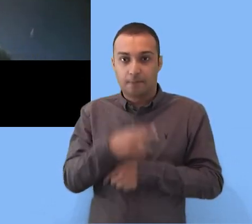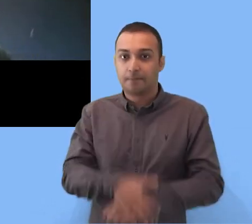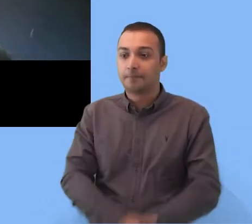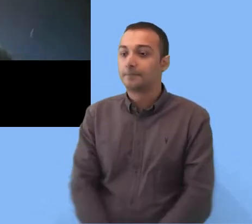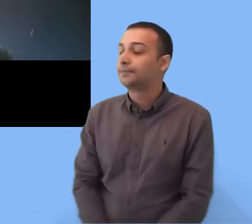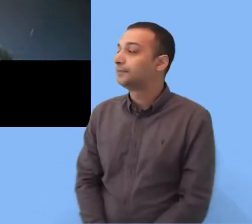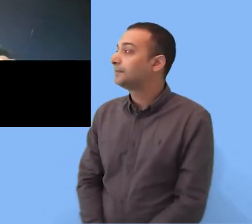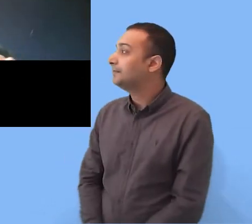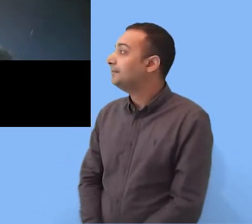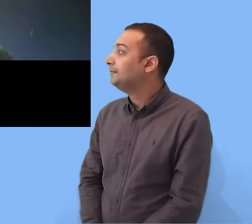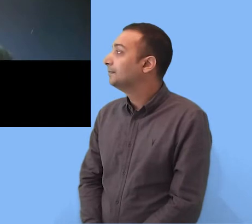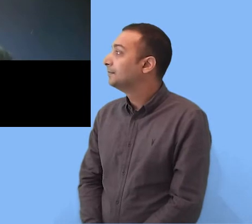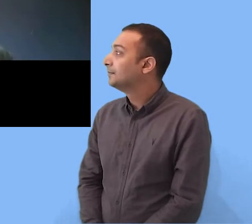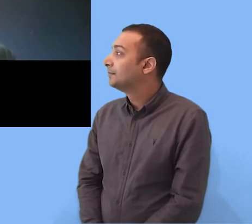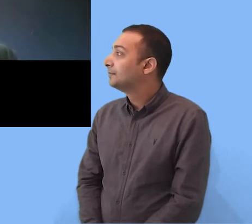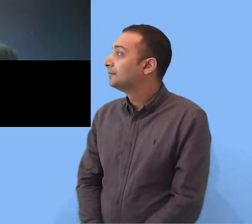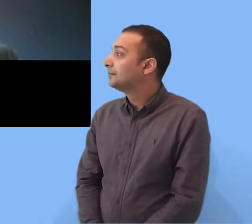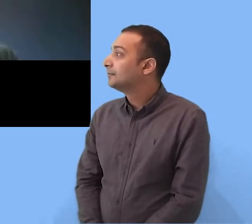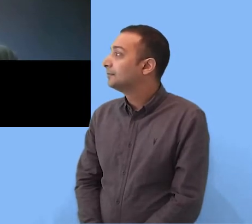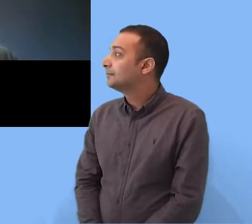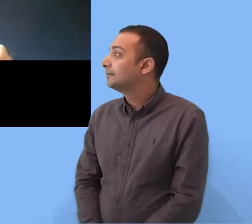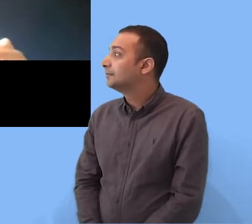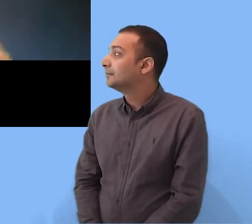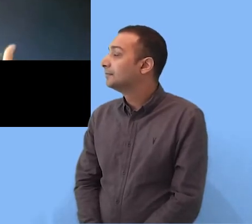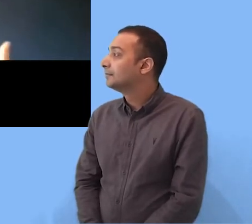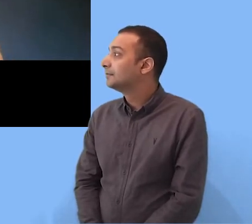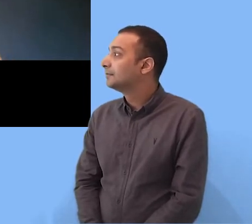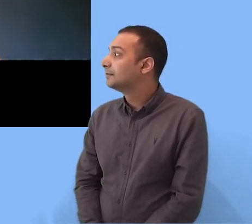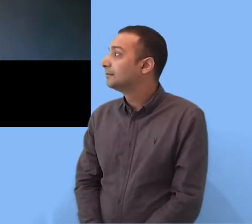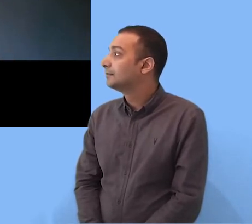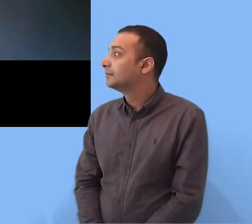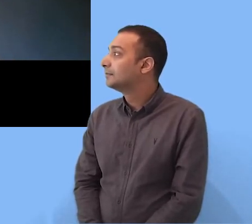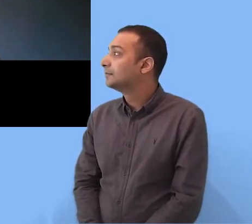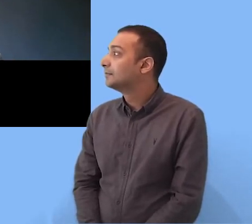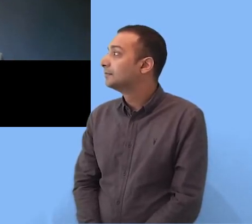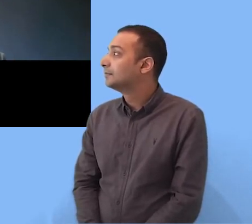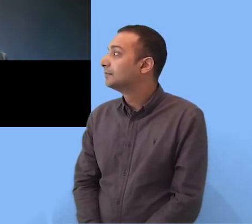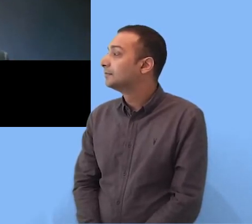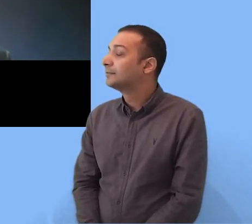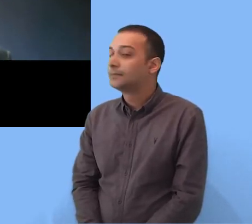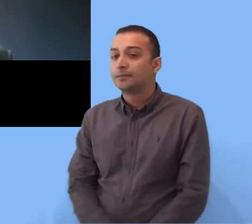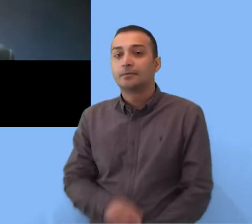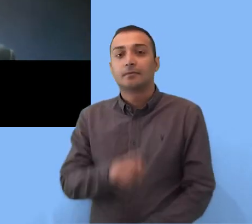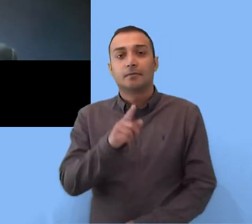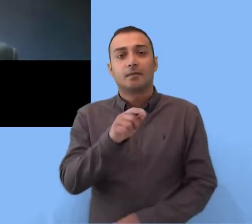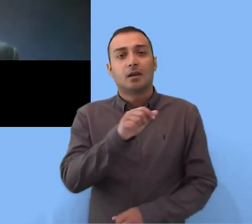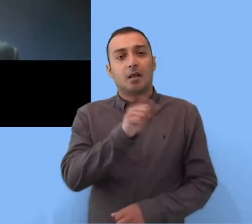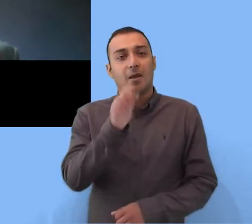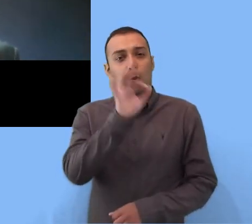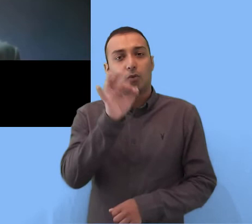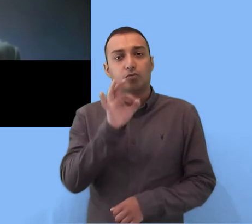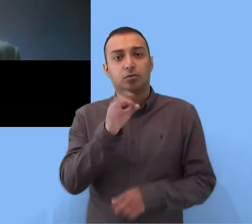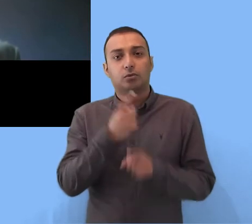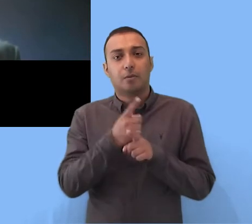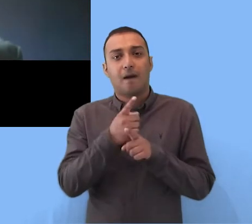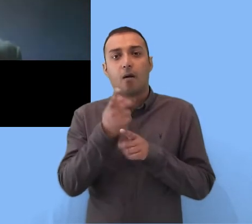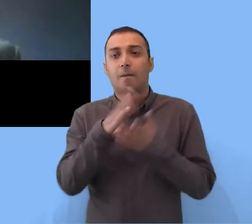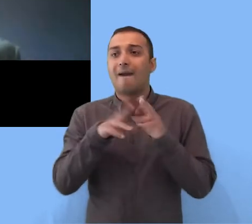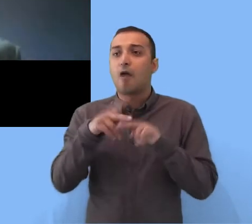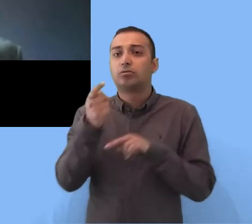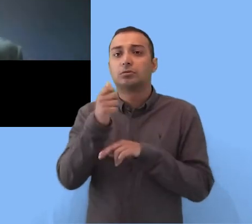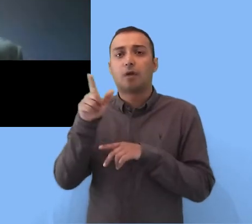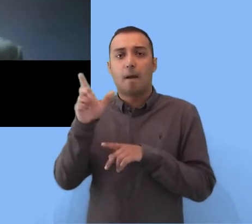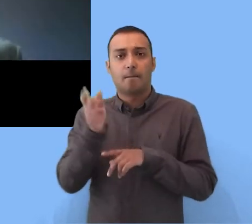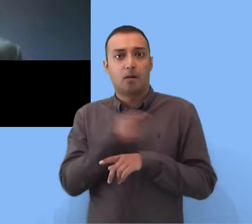parents. So you said that, you might get parents in for whom handing over their child on that first day is, I